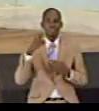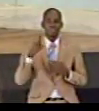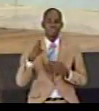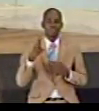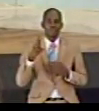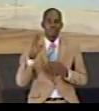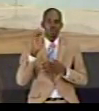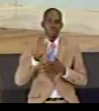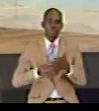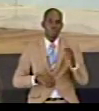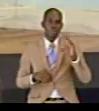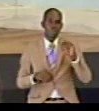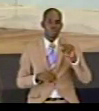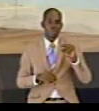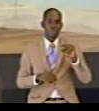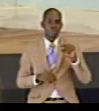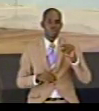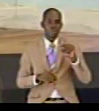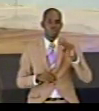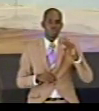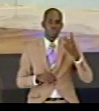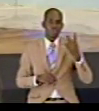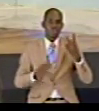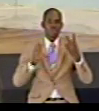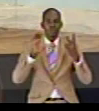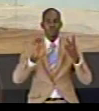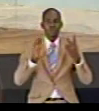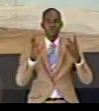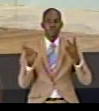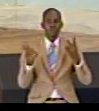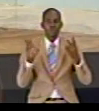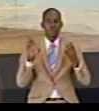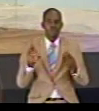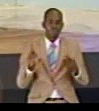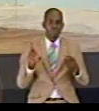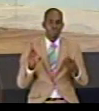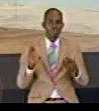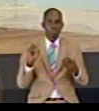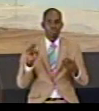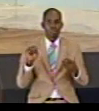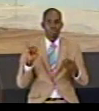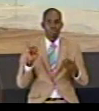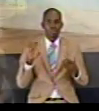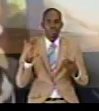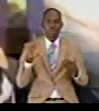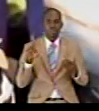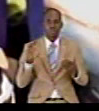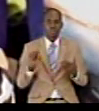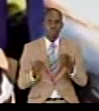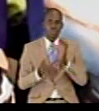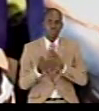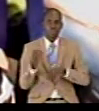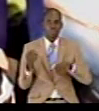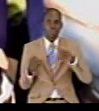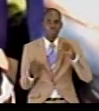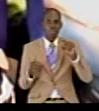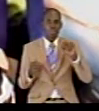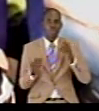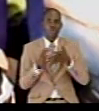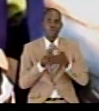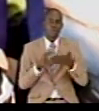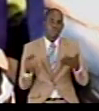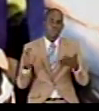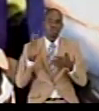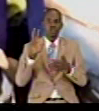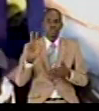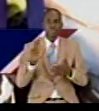chapter 20. Second Chronicles chapter 20. I'm reading from verse